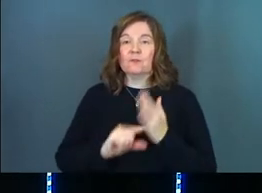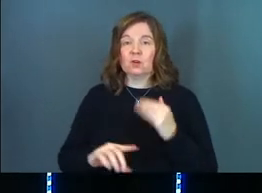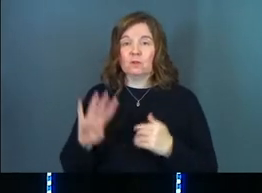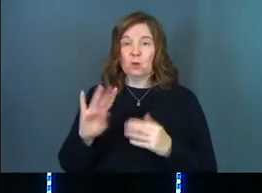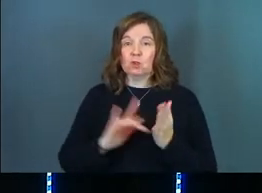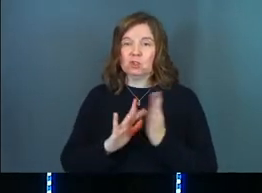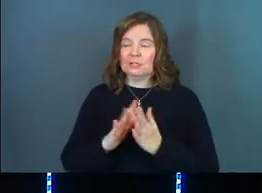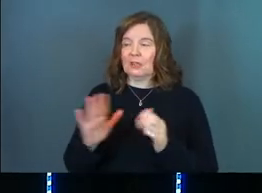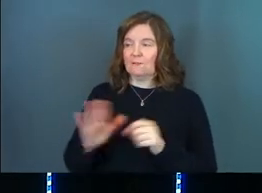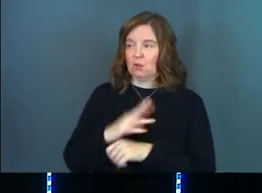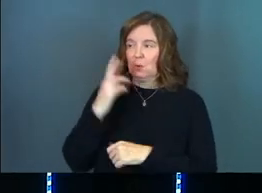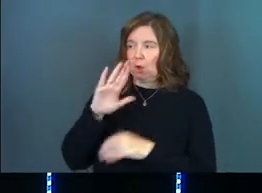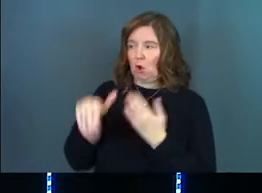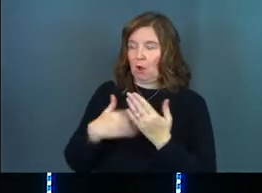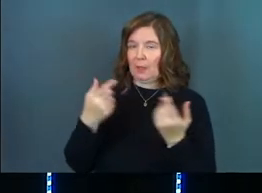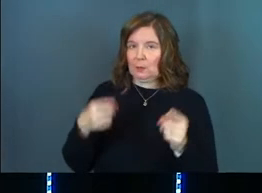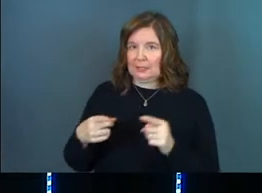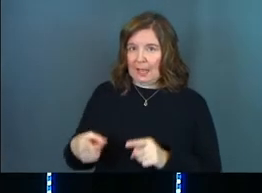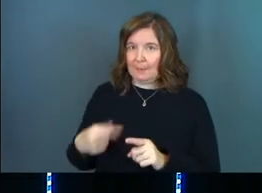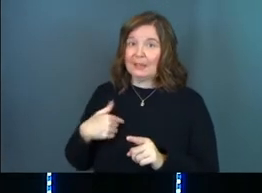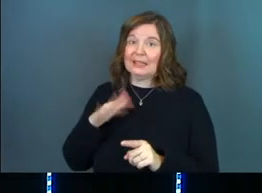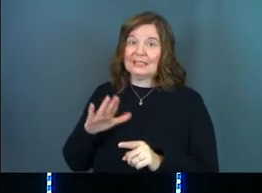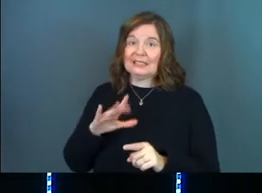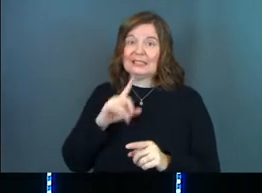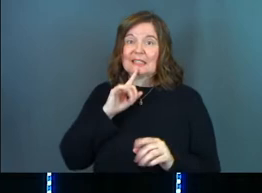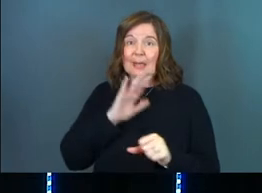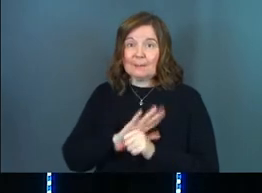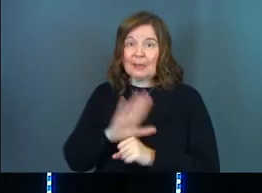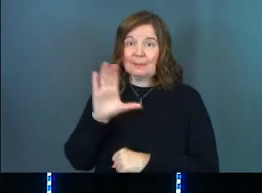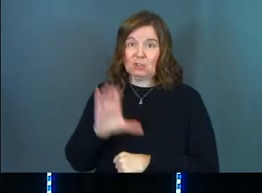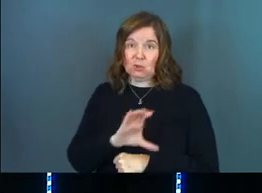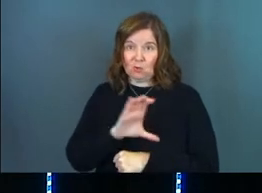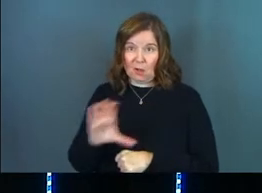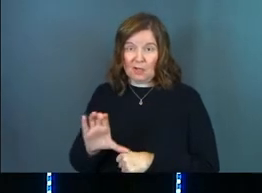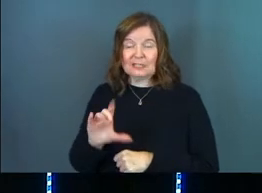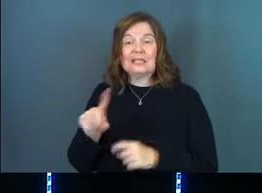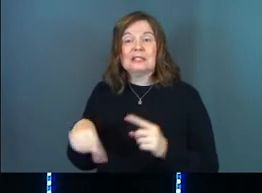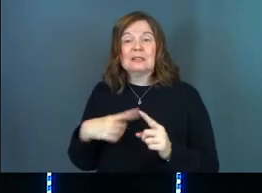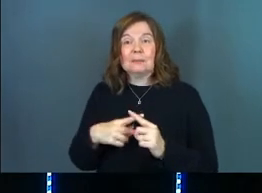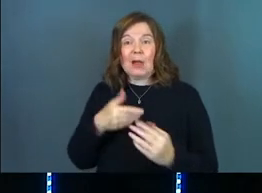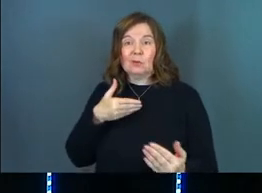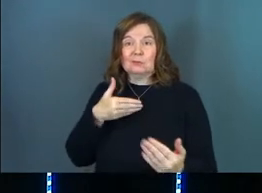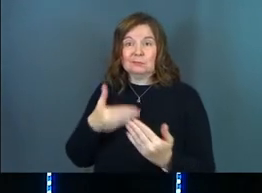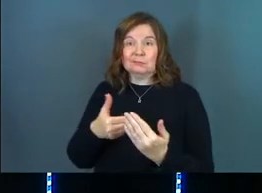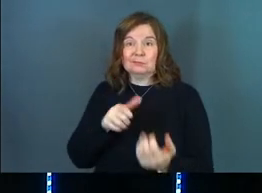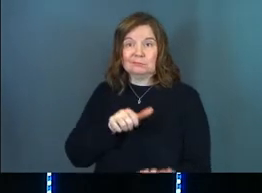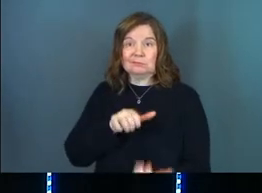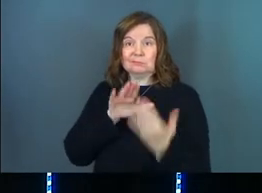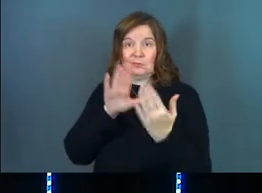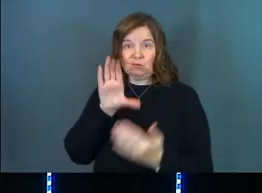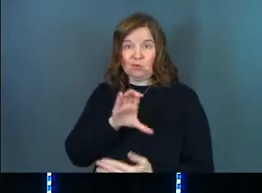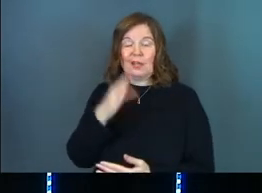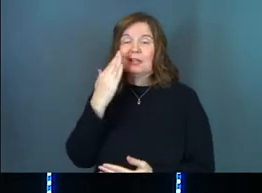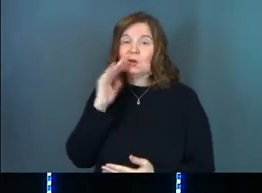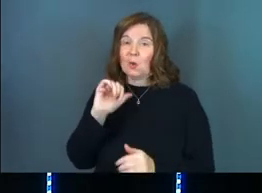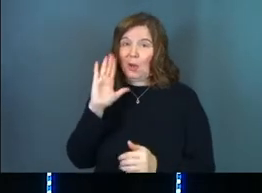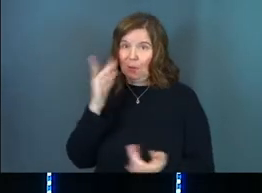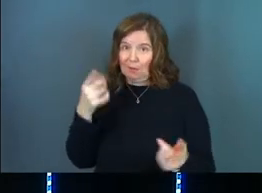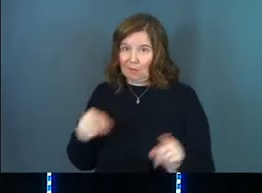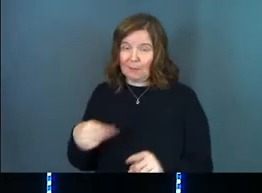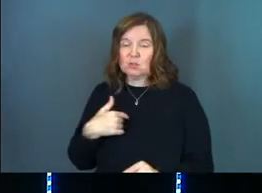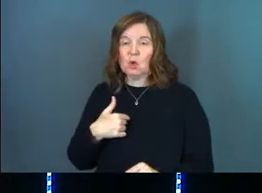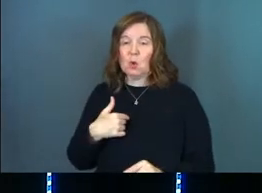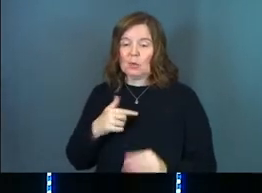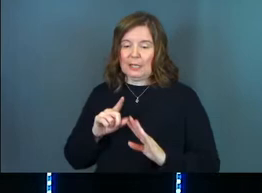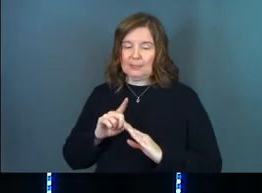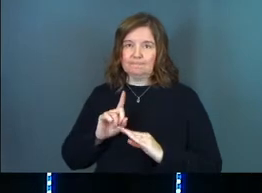Jesus fully realized all that was going to happen to him. This is his commitment to the cross. He's about to go to the cross. He knows how this is going to go down, so